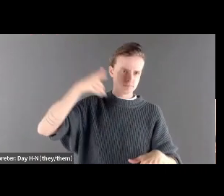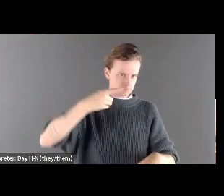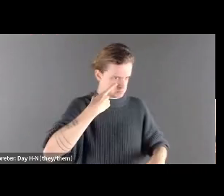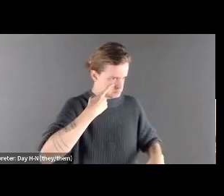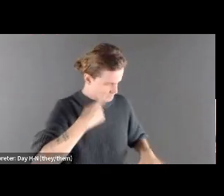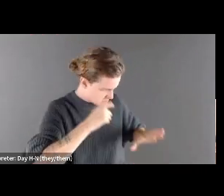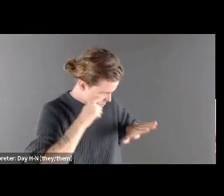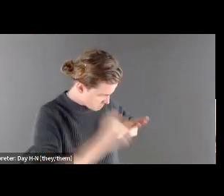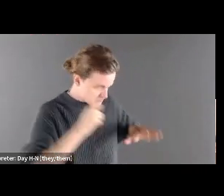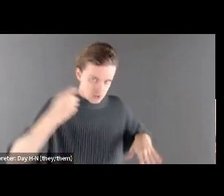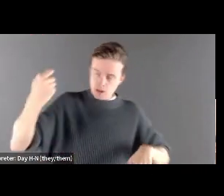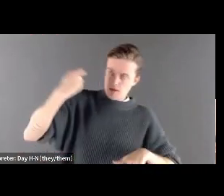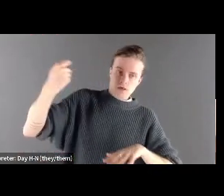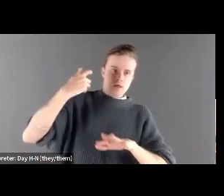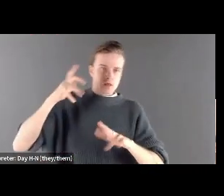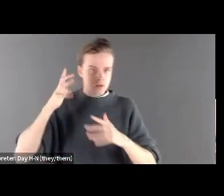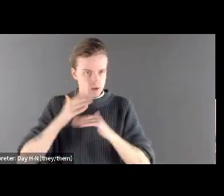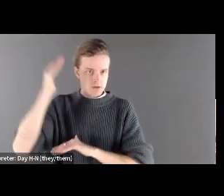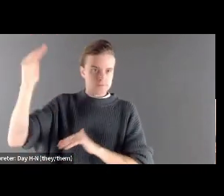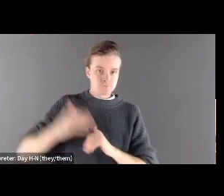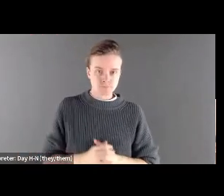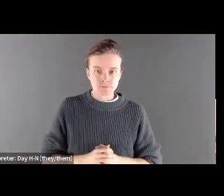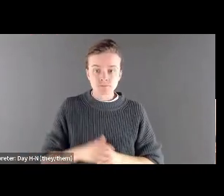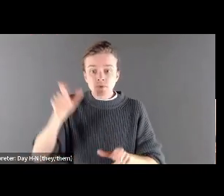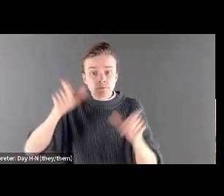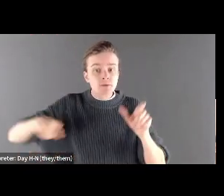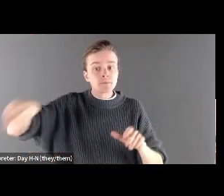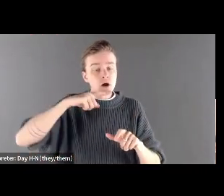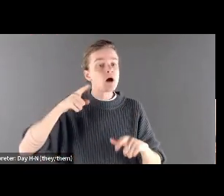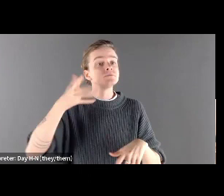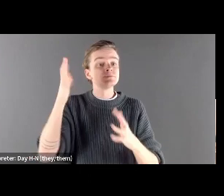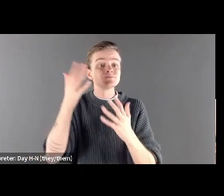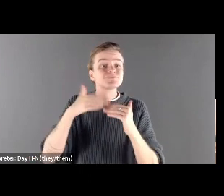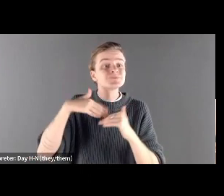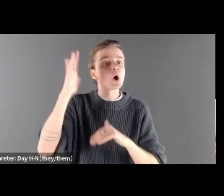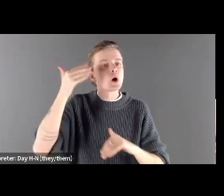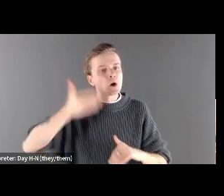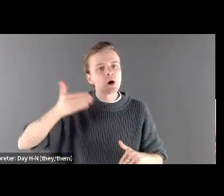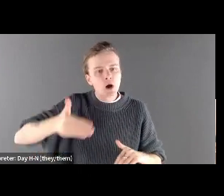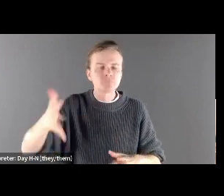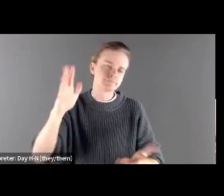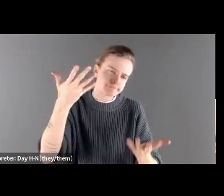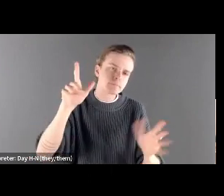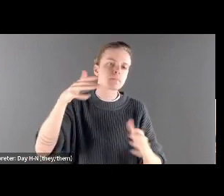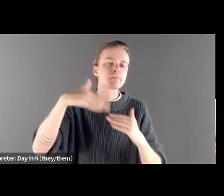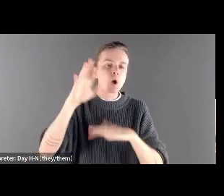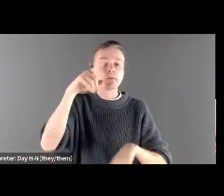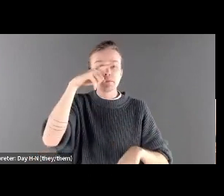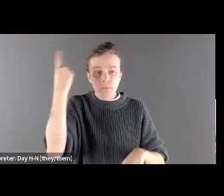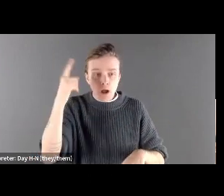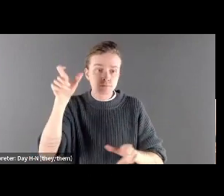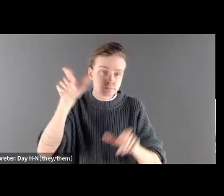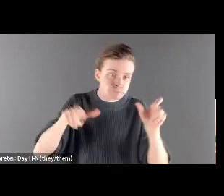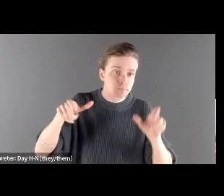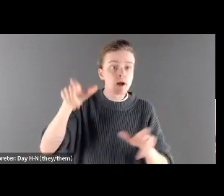more subject to stop and frisk by police are also more likely to be exposed to facial recognition. In closing, this data has also been used by